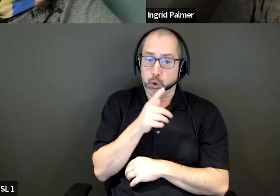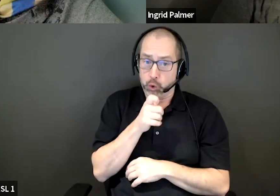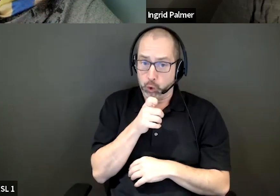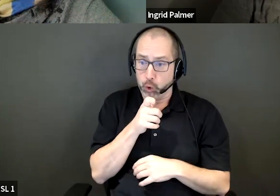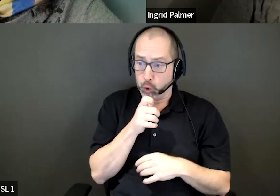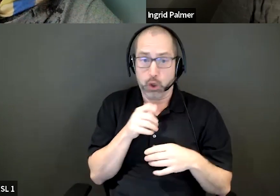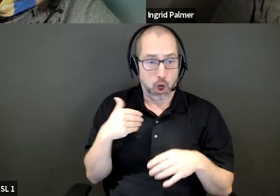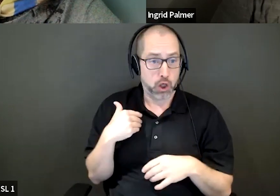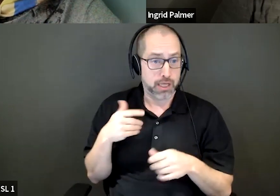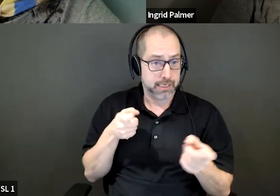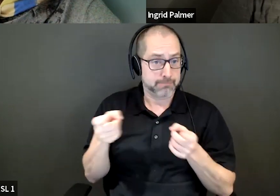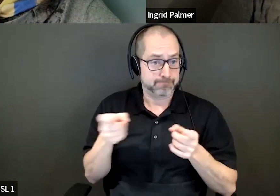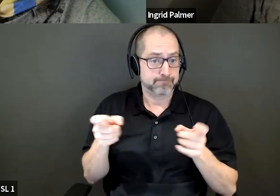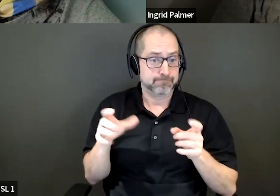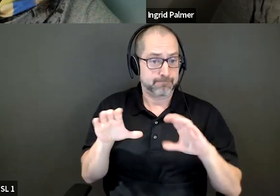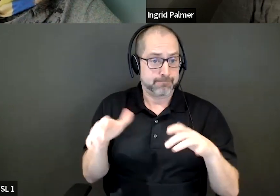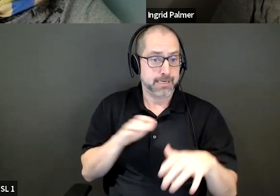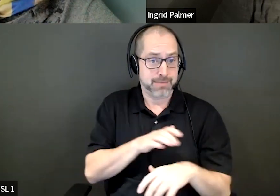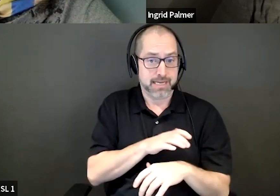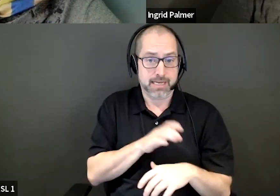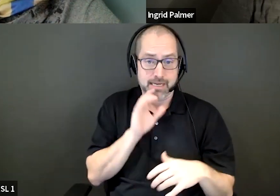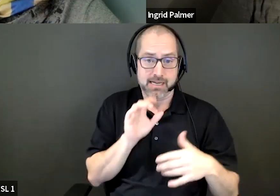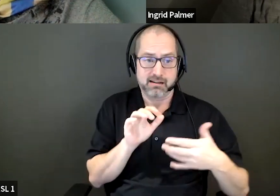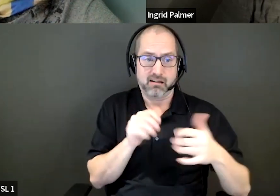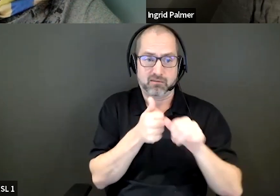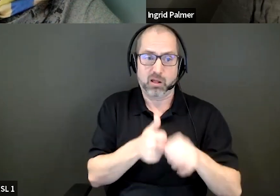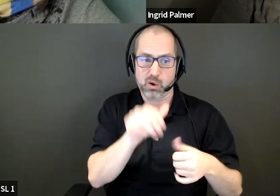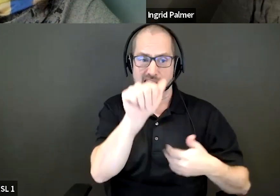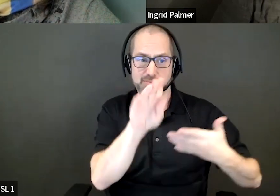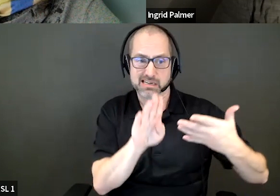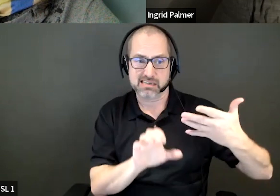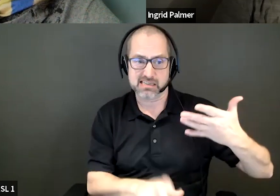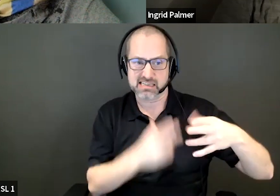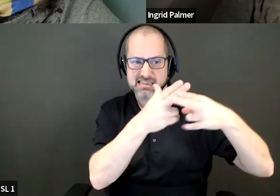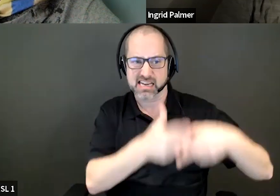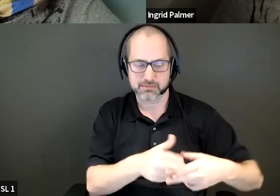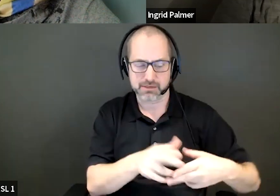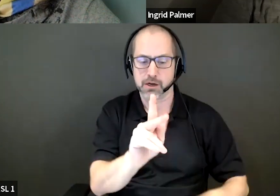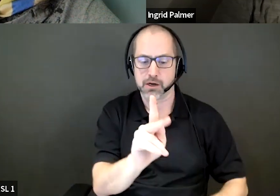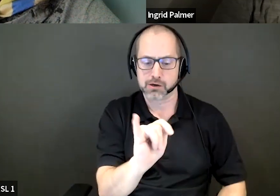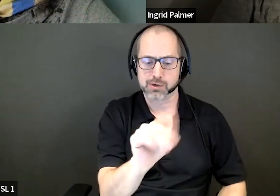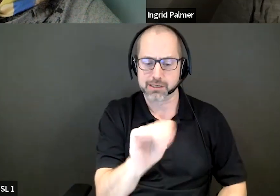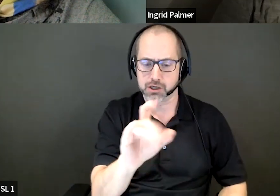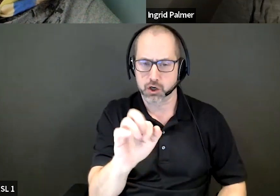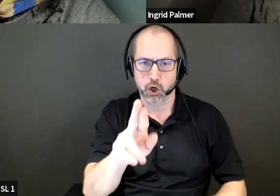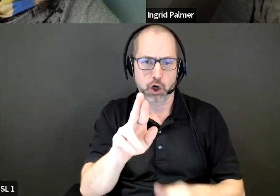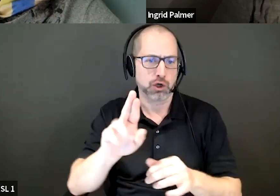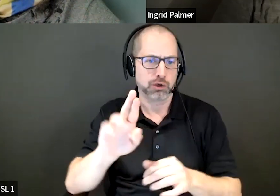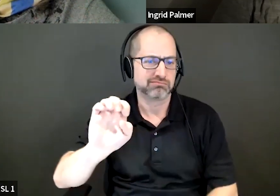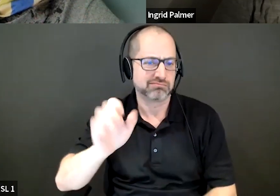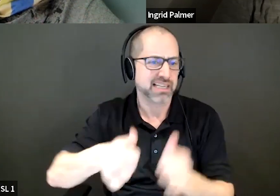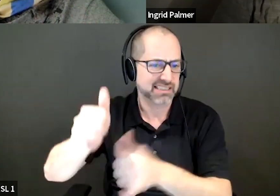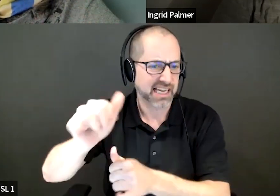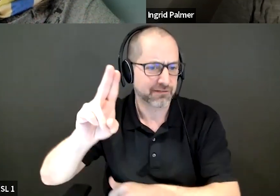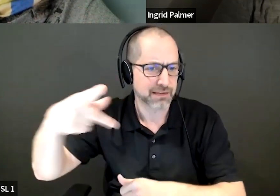order. I don't know whose alphabet this was, but it's an interesting one. Krista Carr, Executive Vice President of